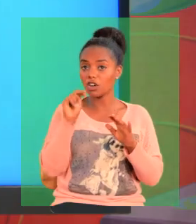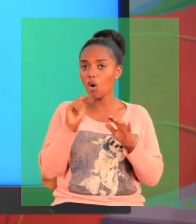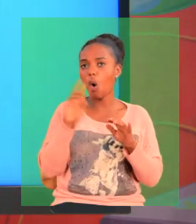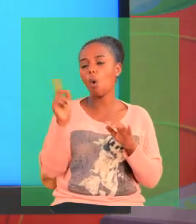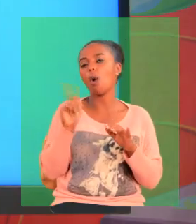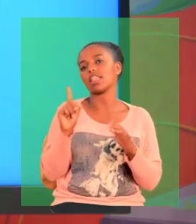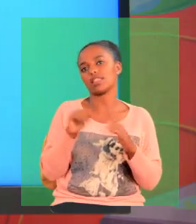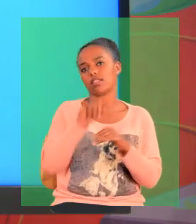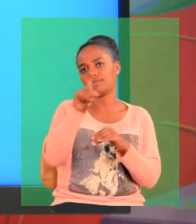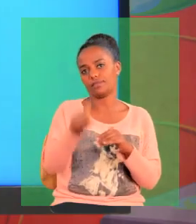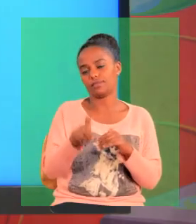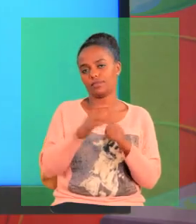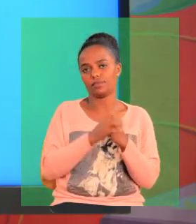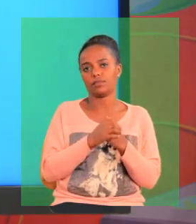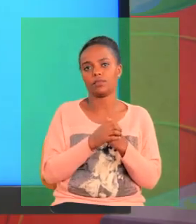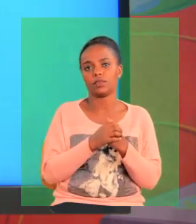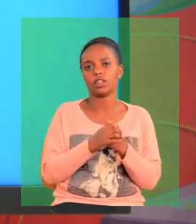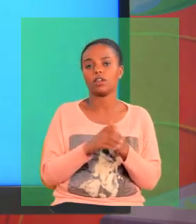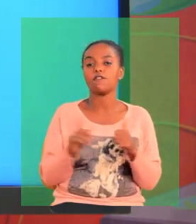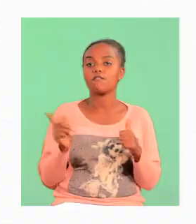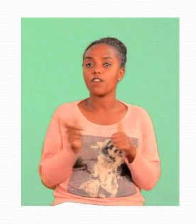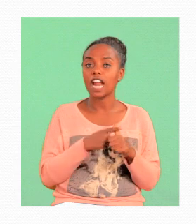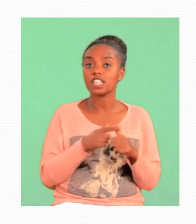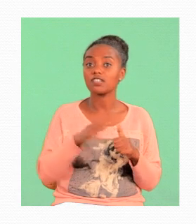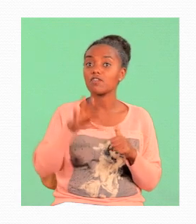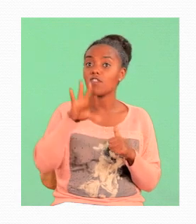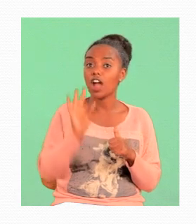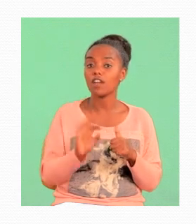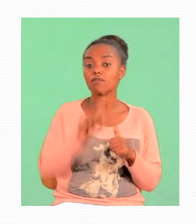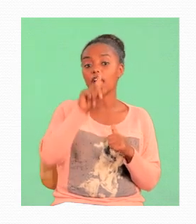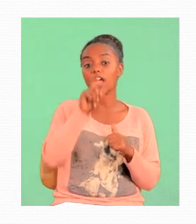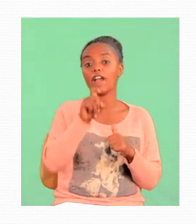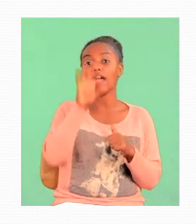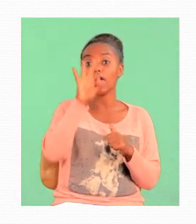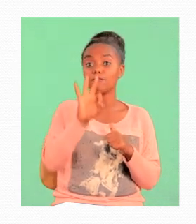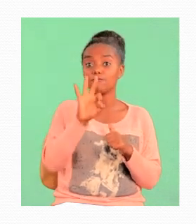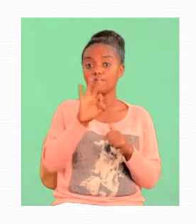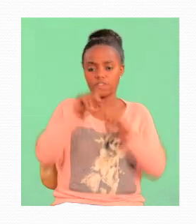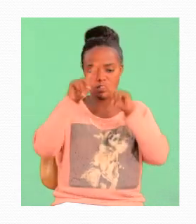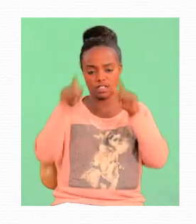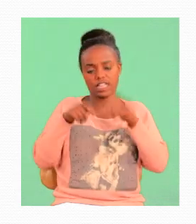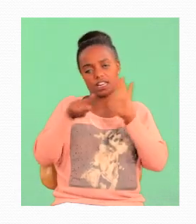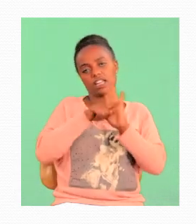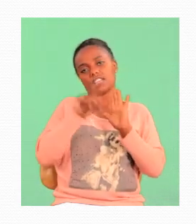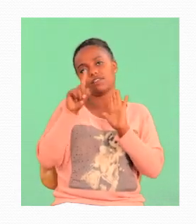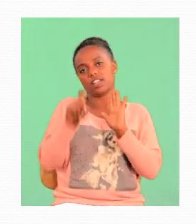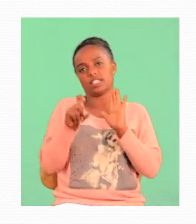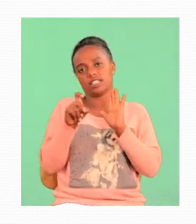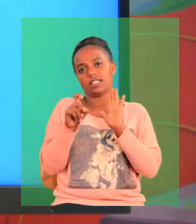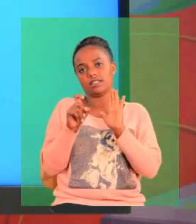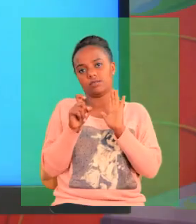First, find f of negative x.